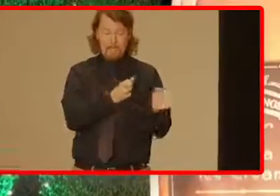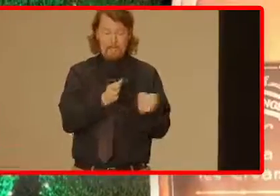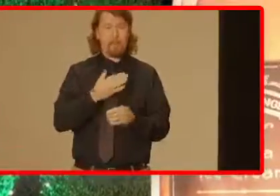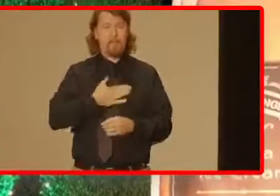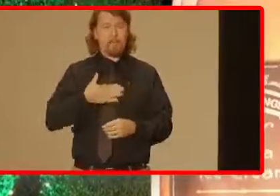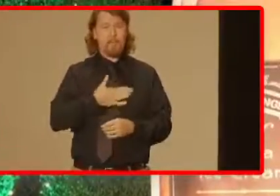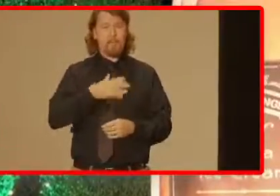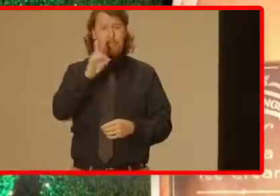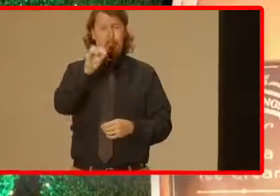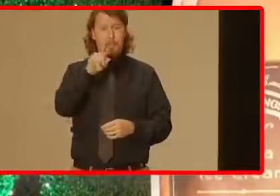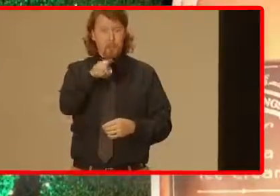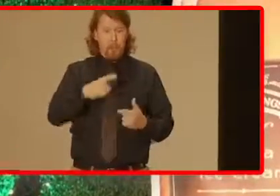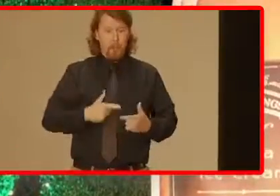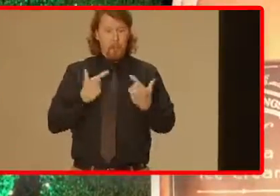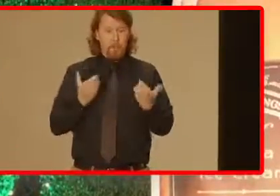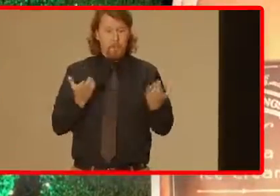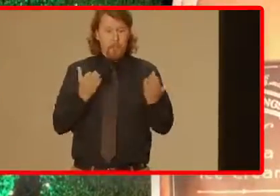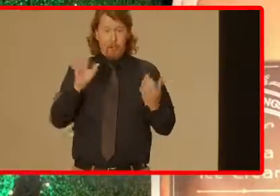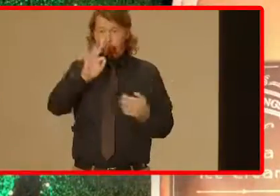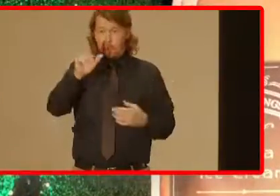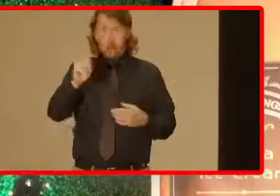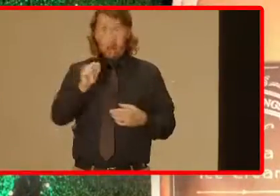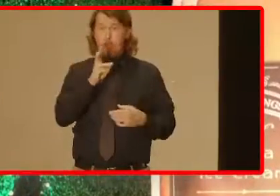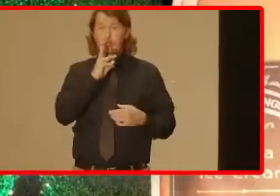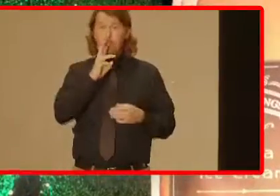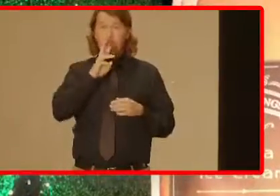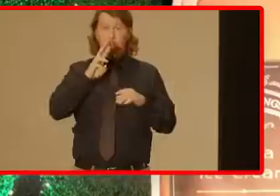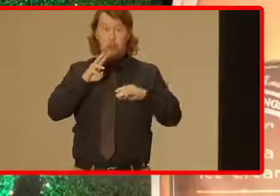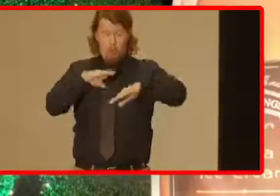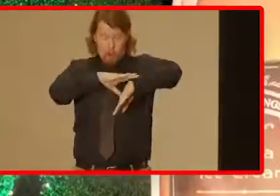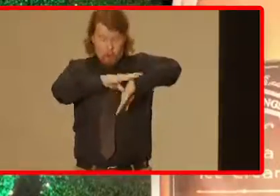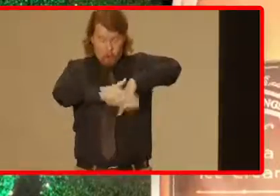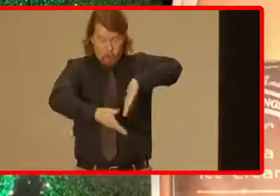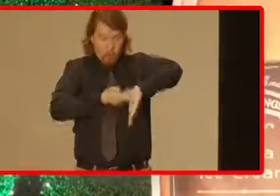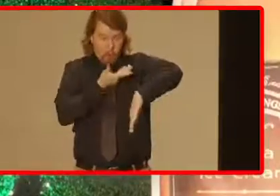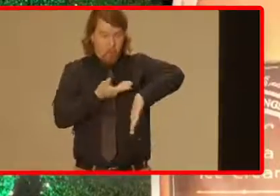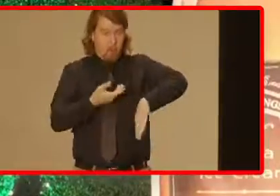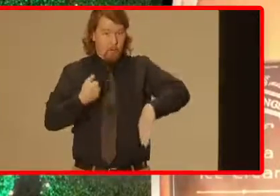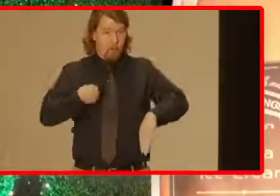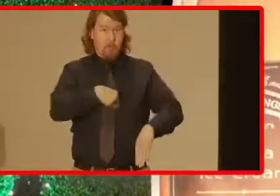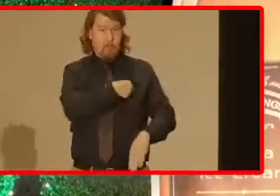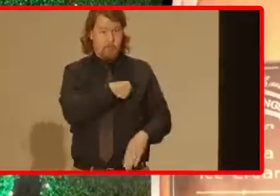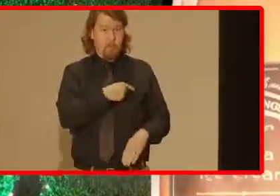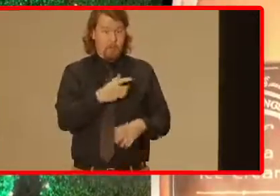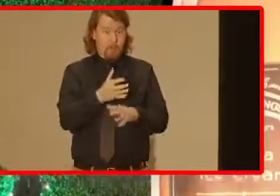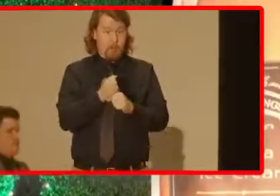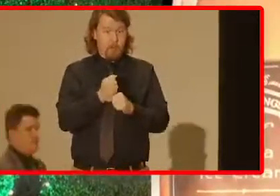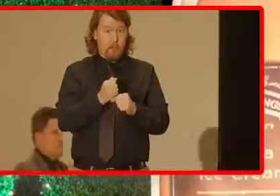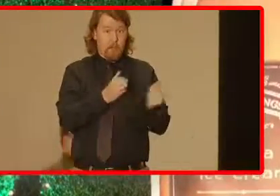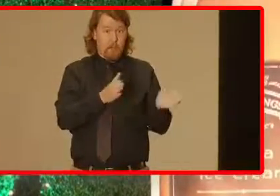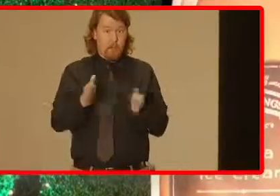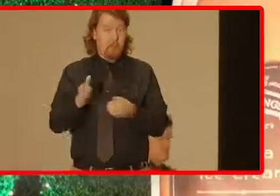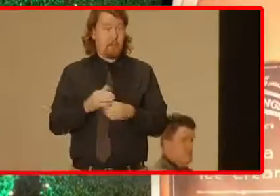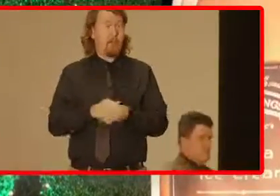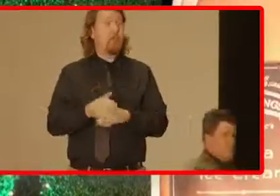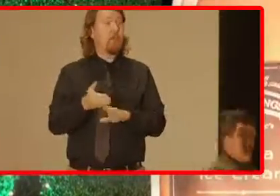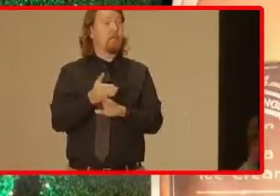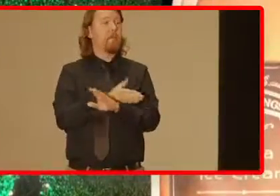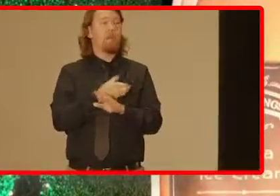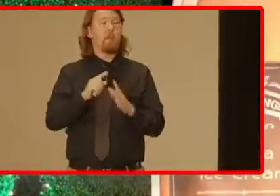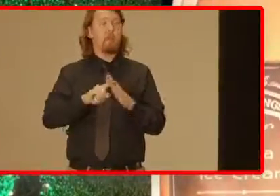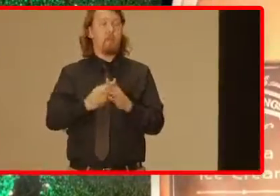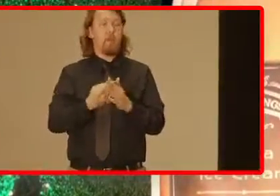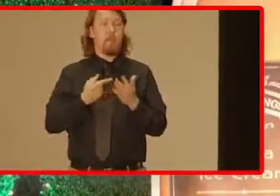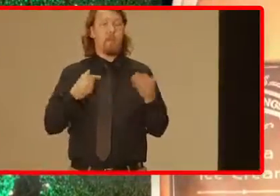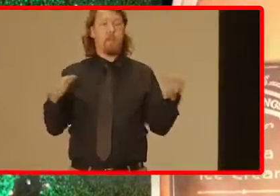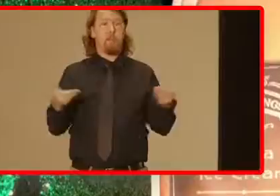plan. We live in Florida. We're surrounded by water. Okay. Before we get started, at this time, I would like to introduce